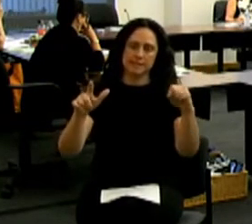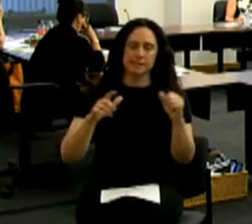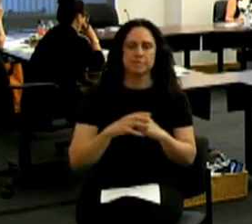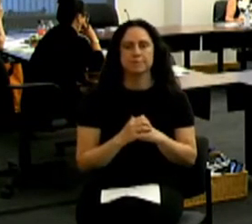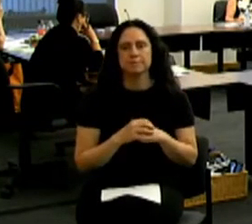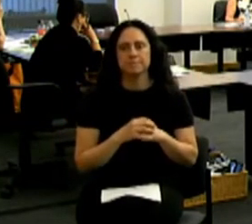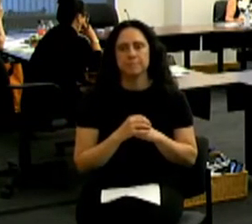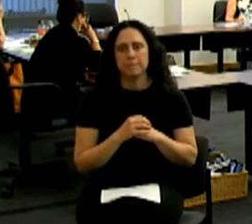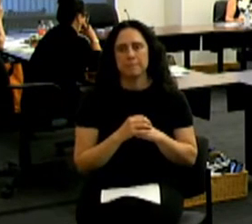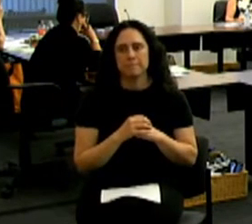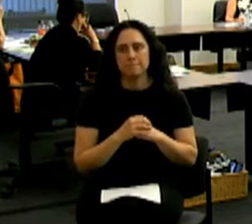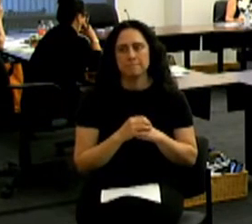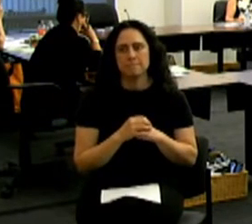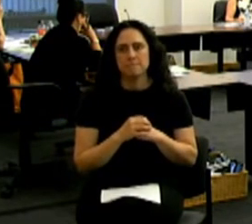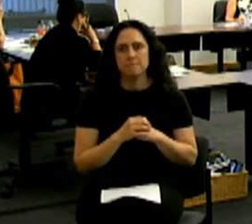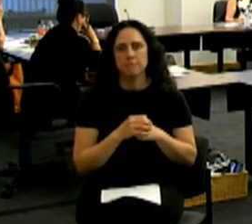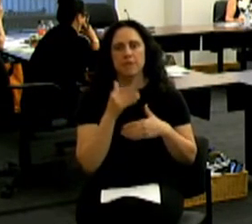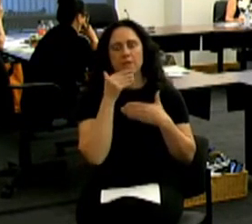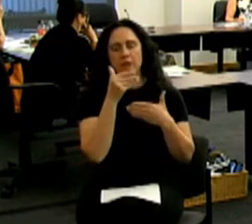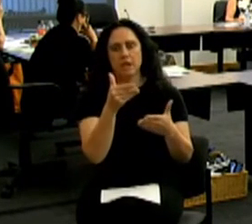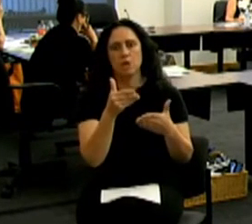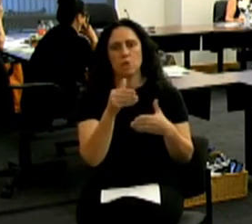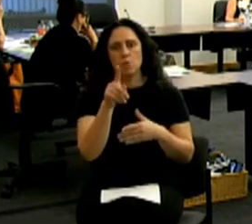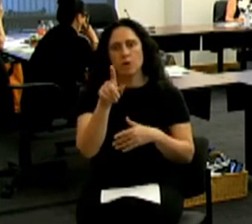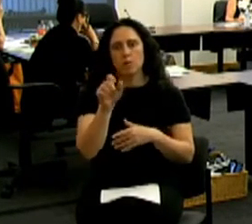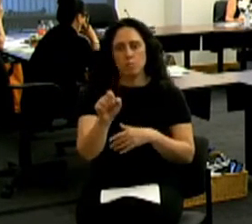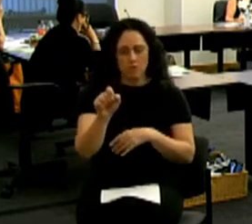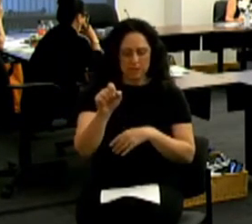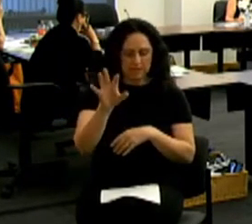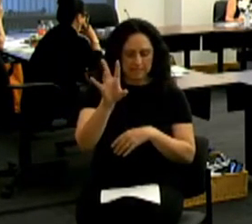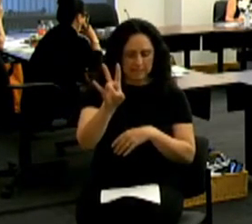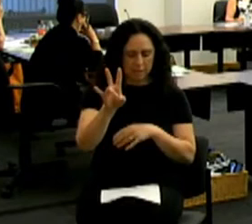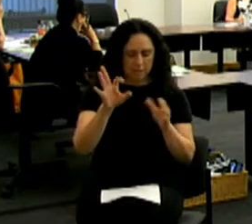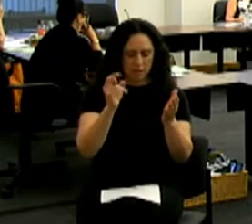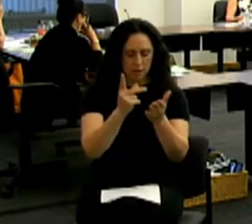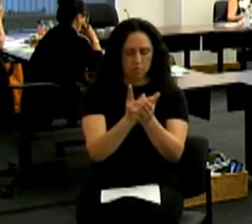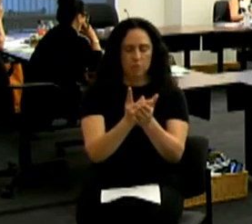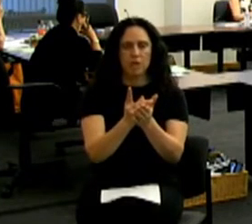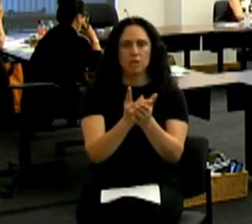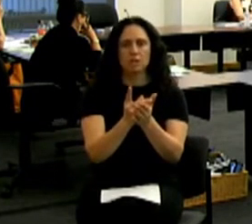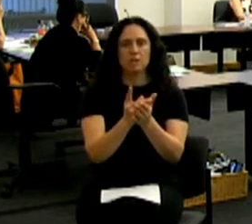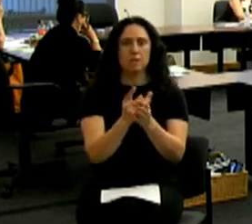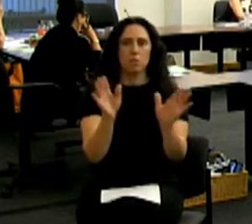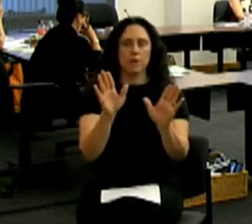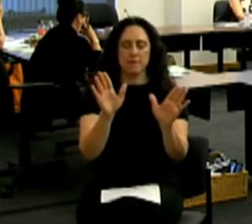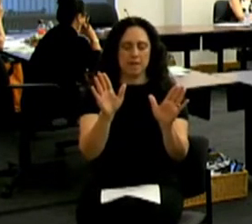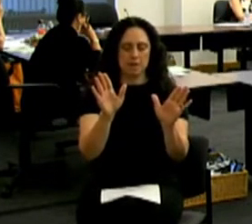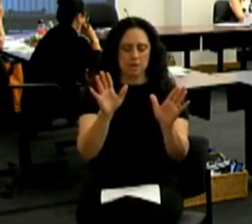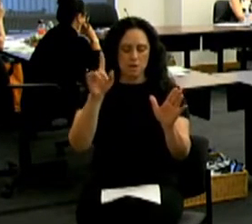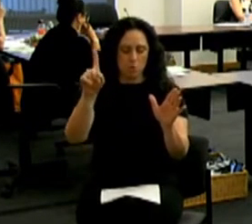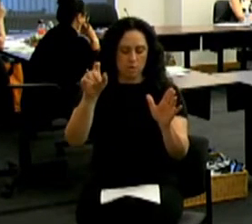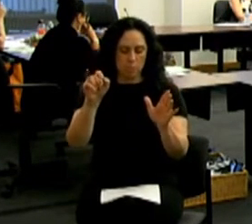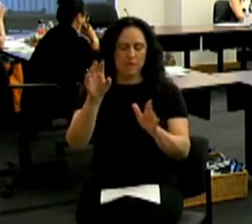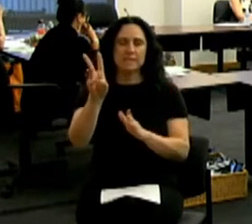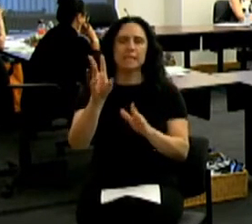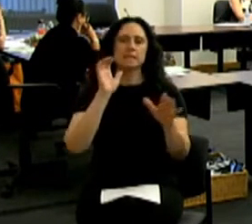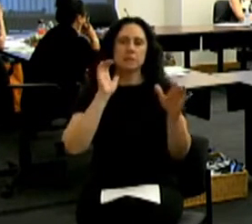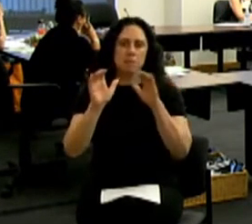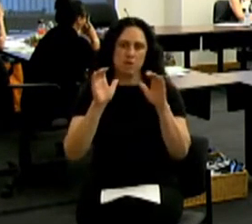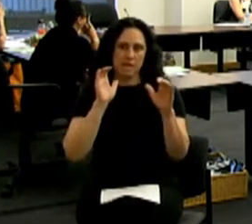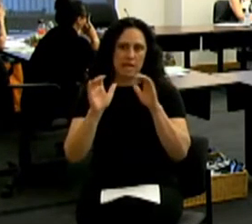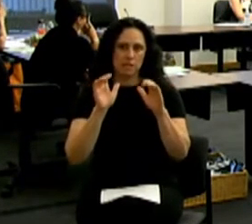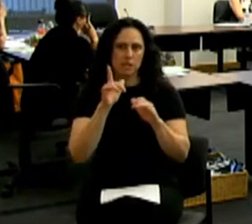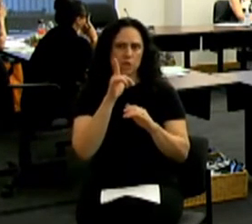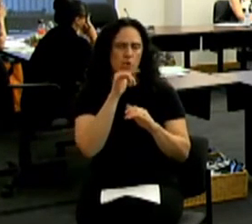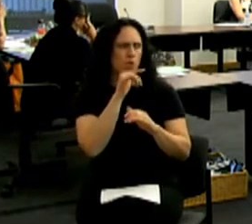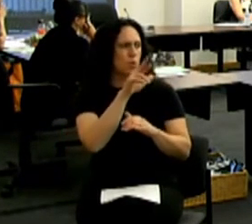Yes. Thank you. 1.7, approval of the, no, wait a minute. 1.6,